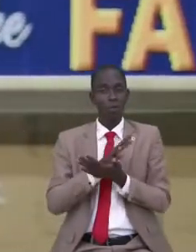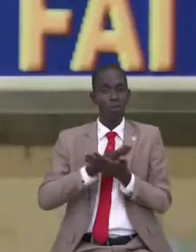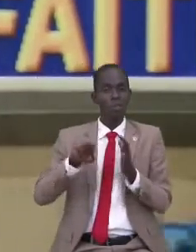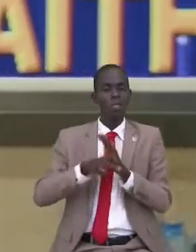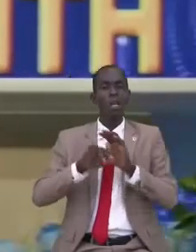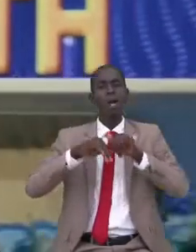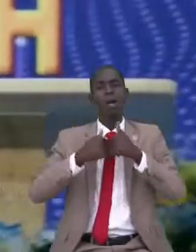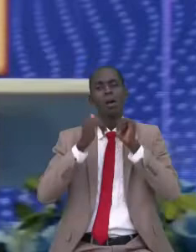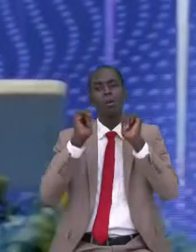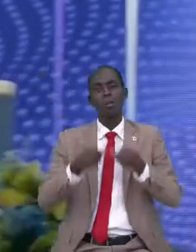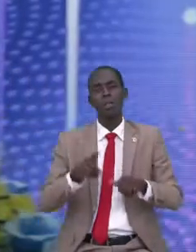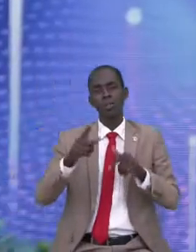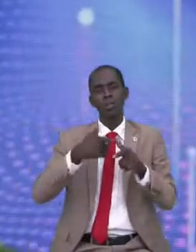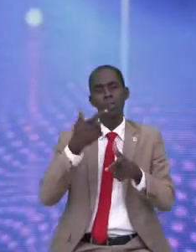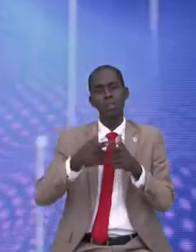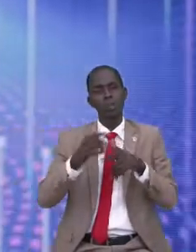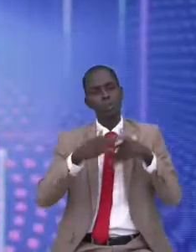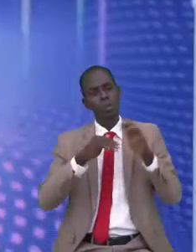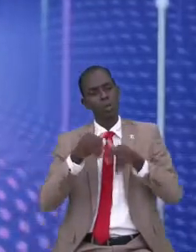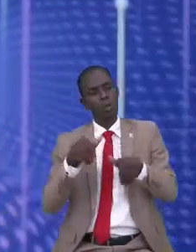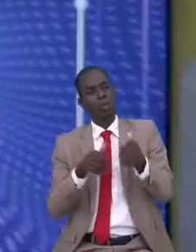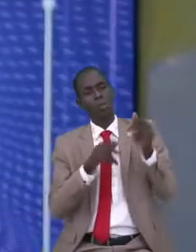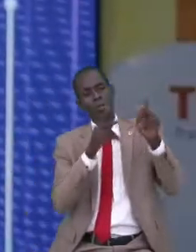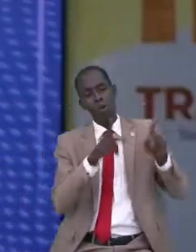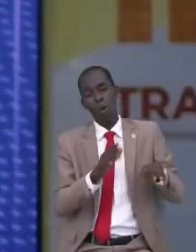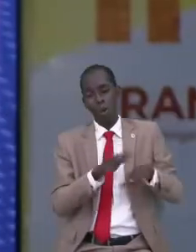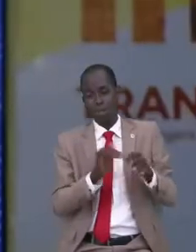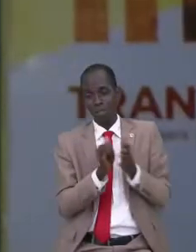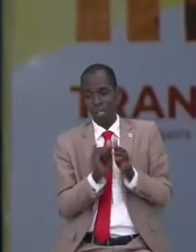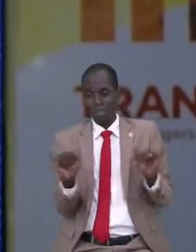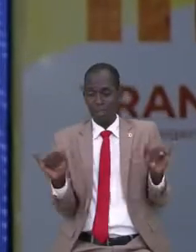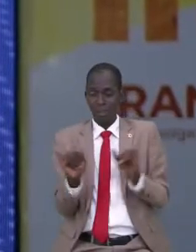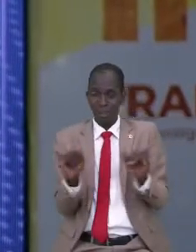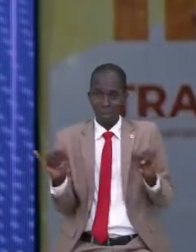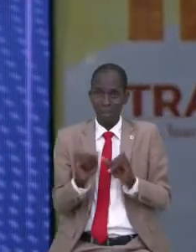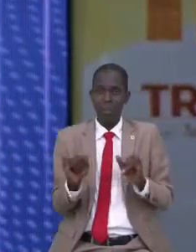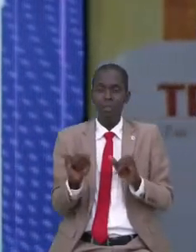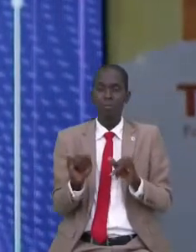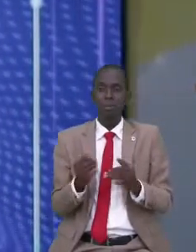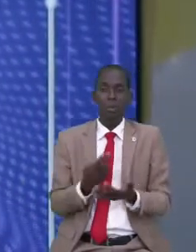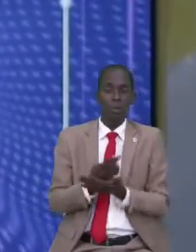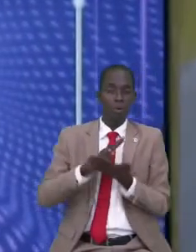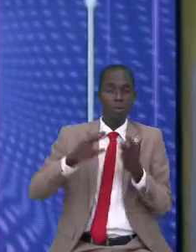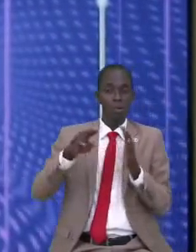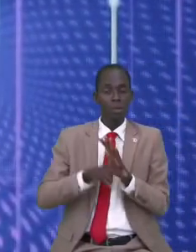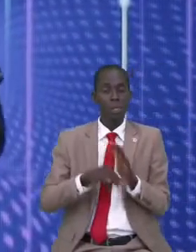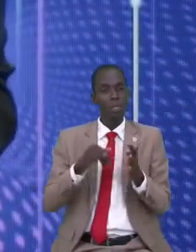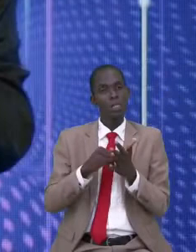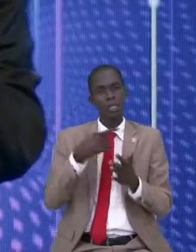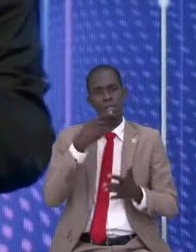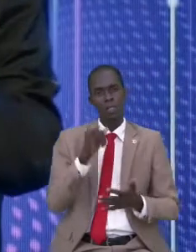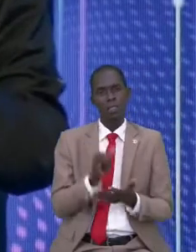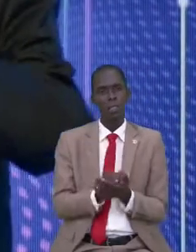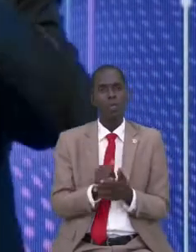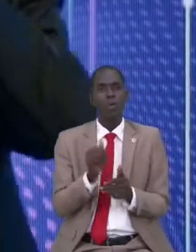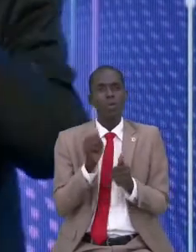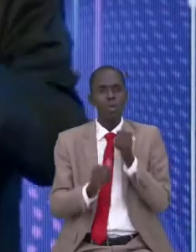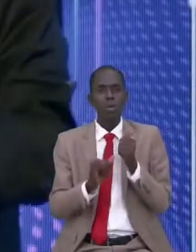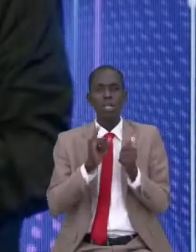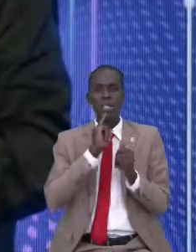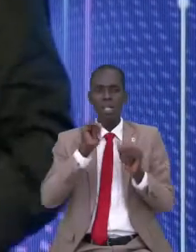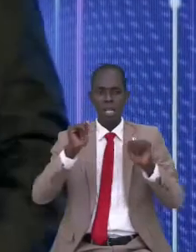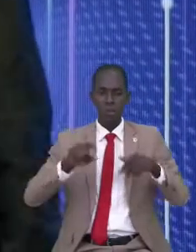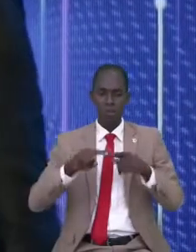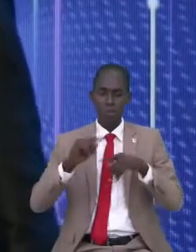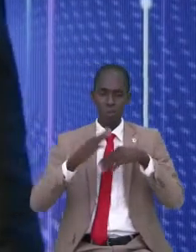another one, another person on that same foundation of holiness? It says, which is able to build